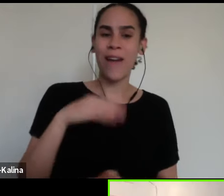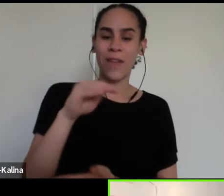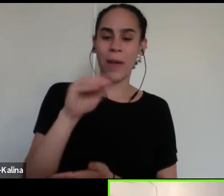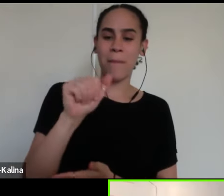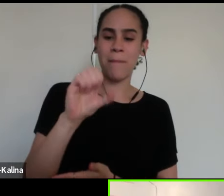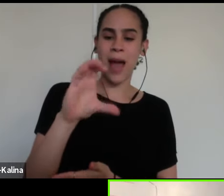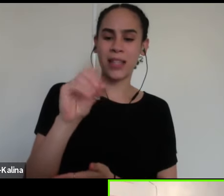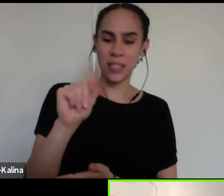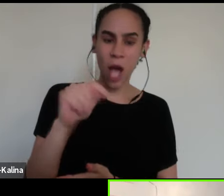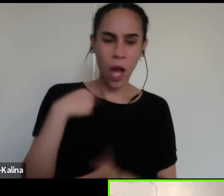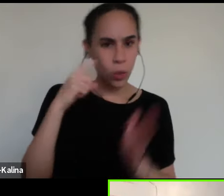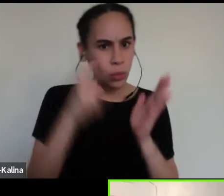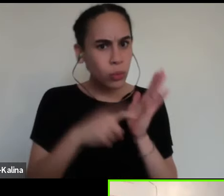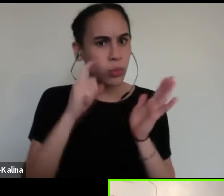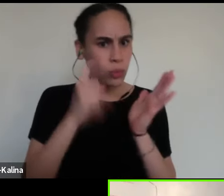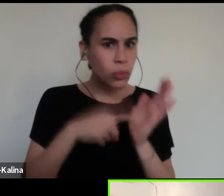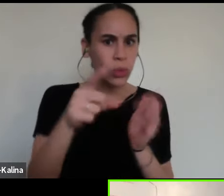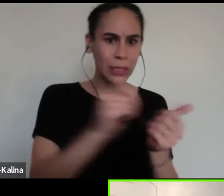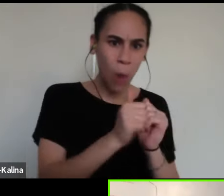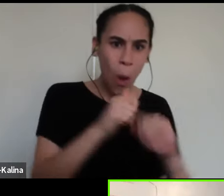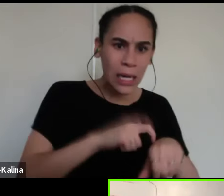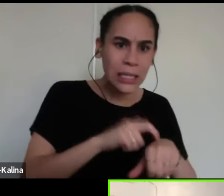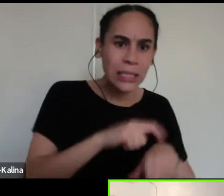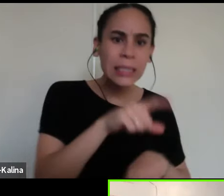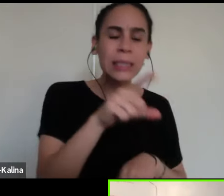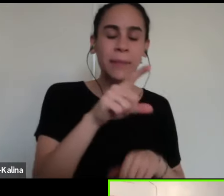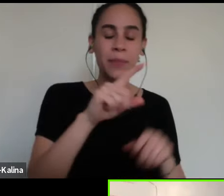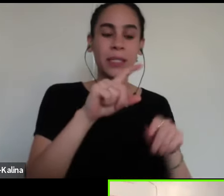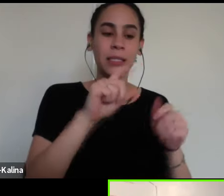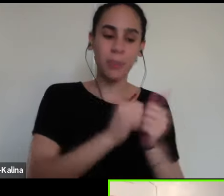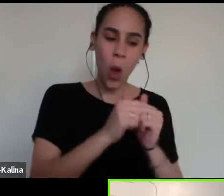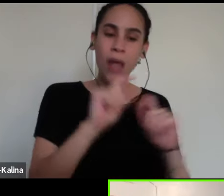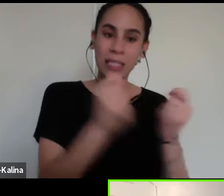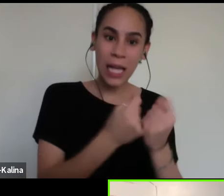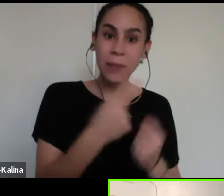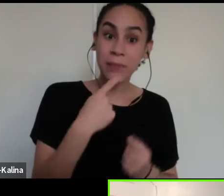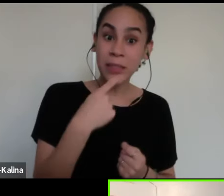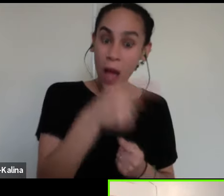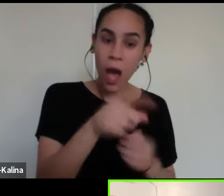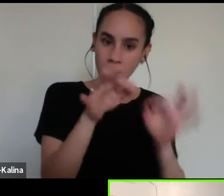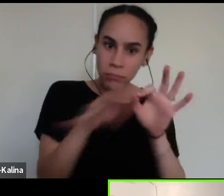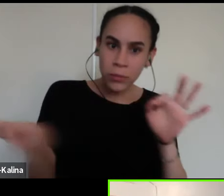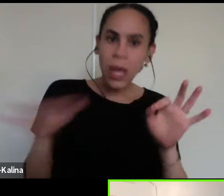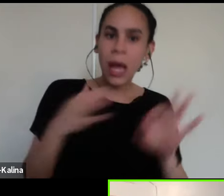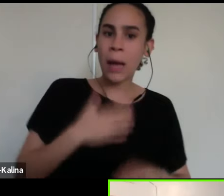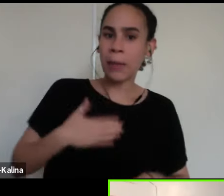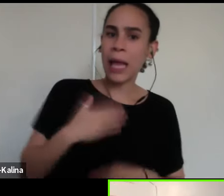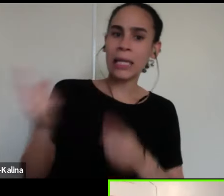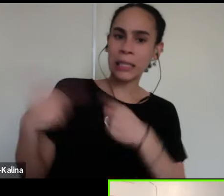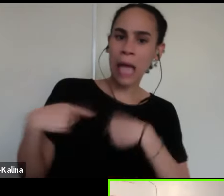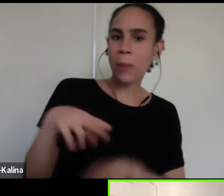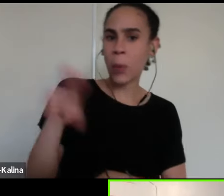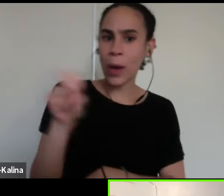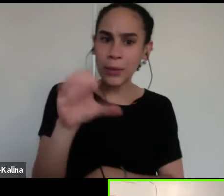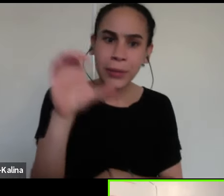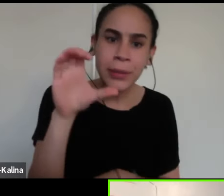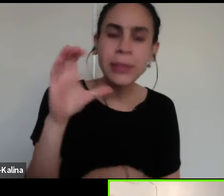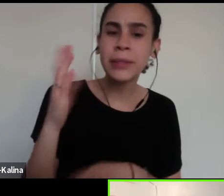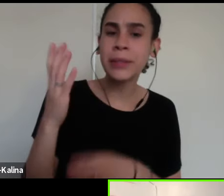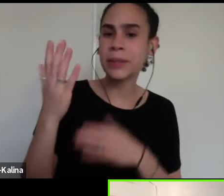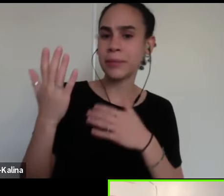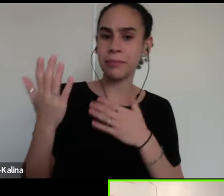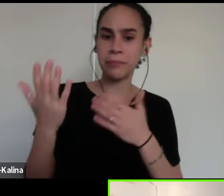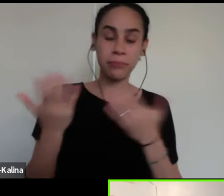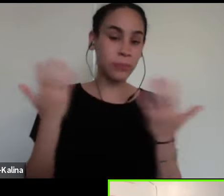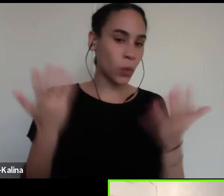I recognized from sports teams, and it would say, "Dear Irma, come be a Trojan, come be a whatever." And